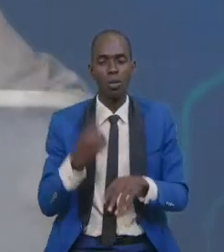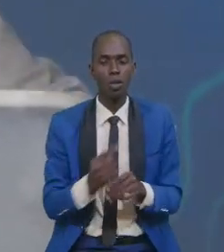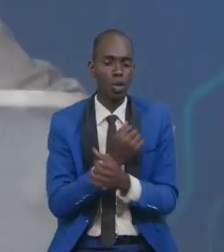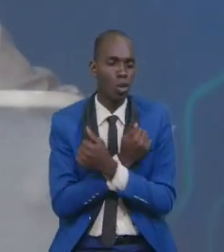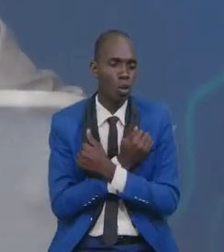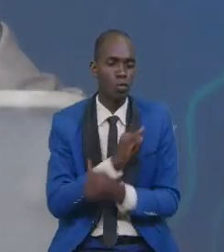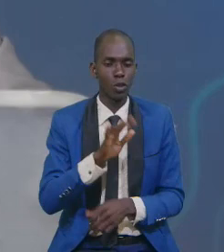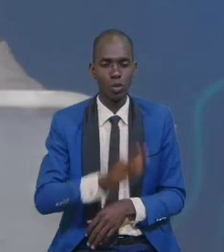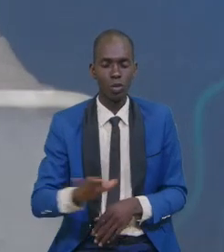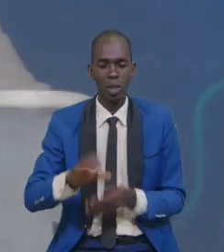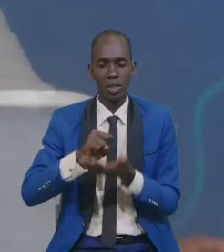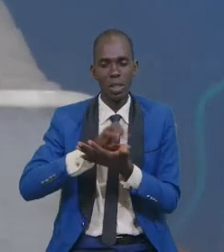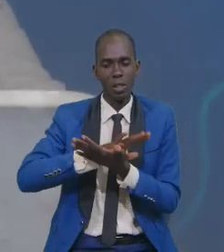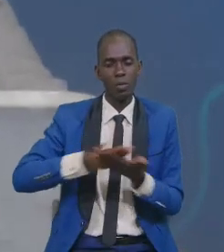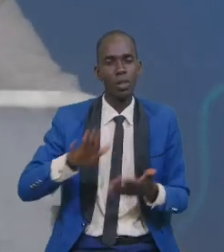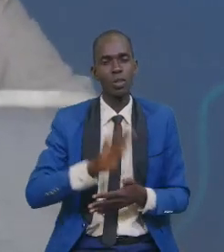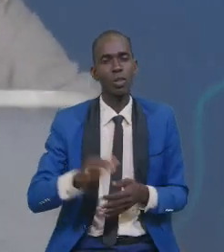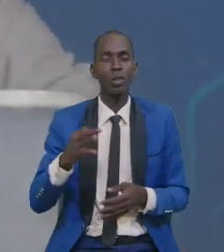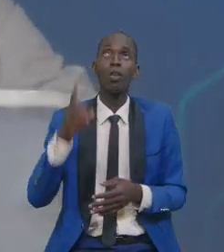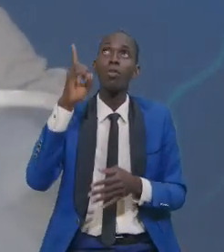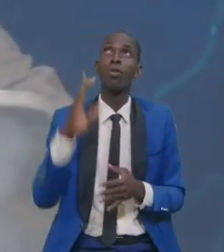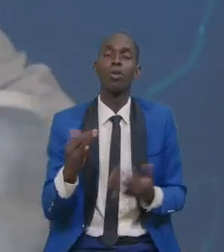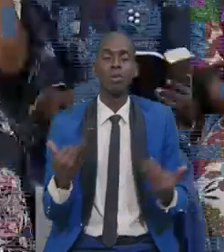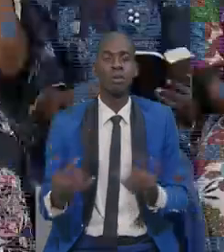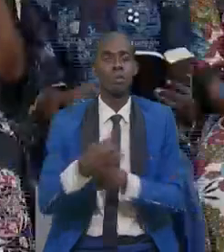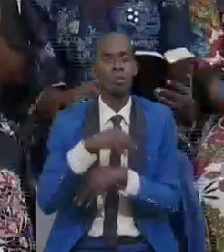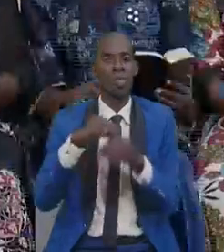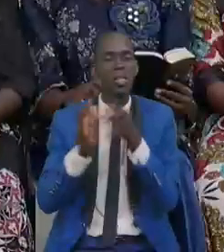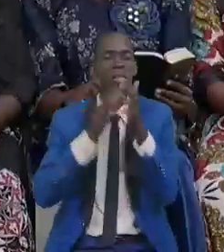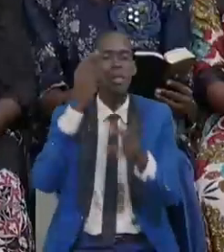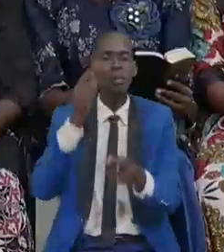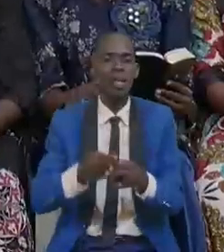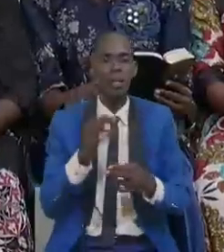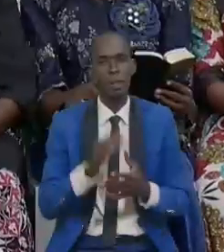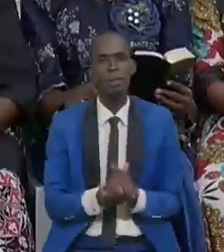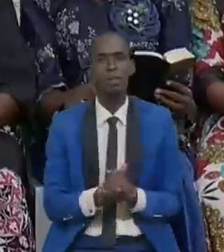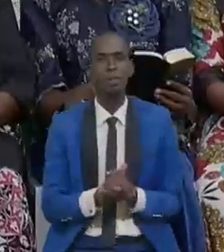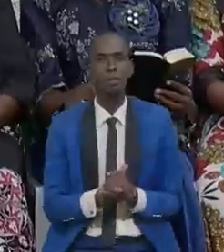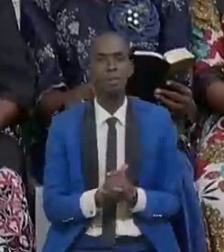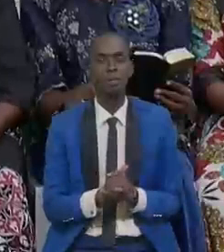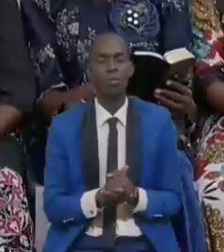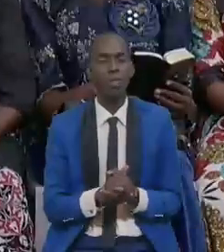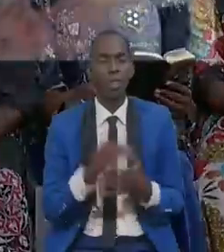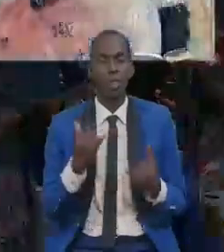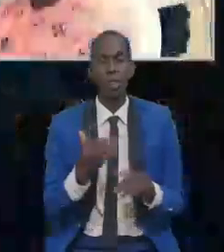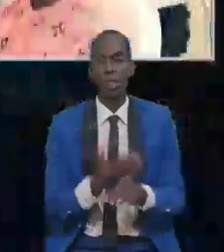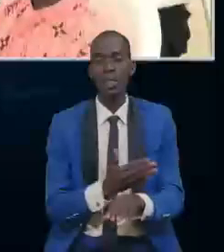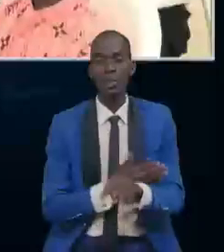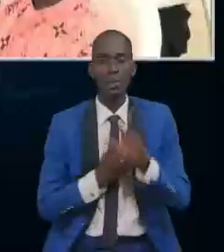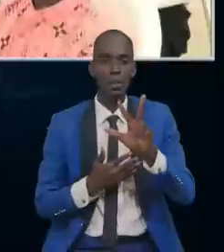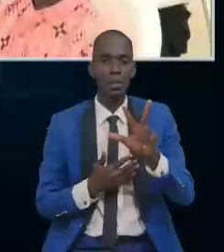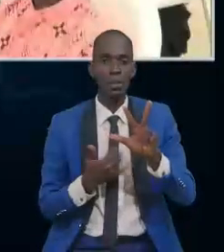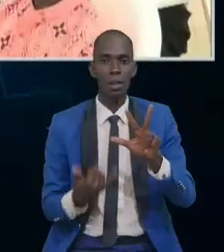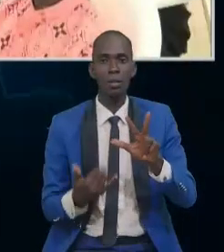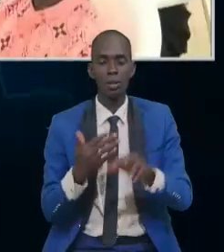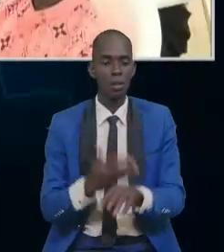God, sanctified children of God today, in Jesus' name. Amen. We're coming to number three here. Number